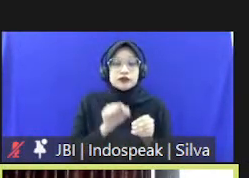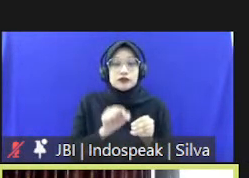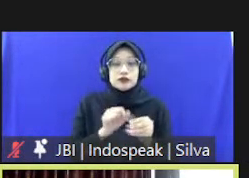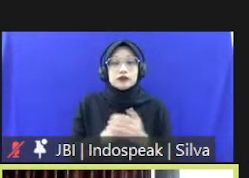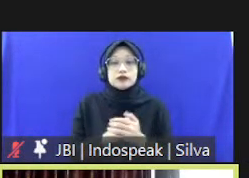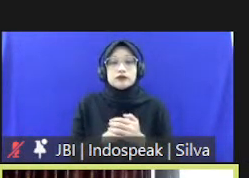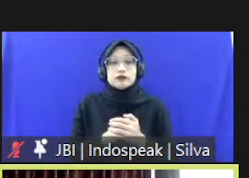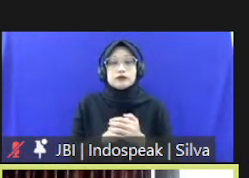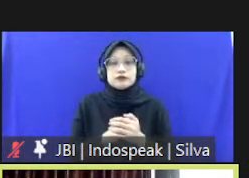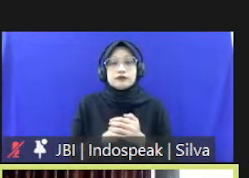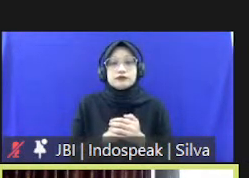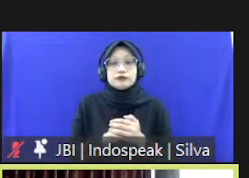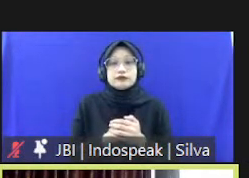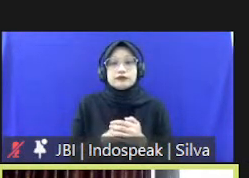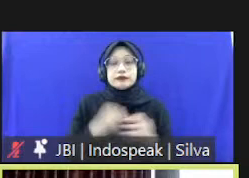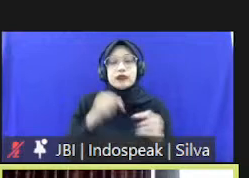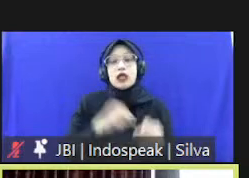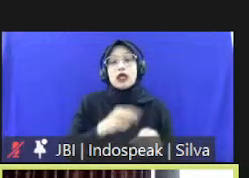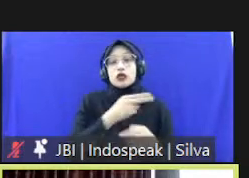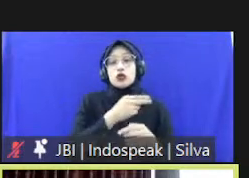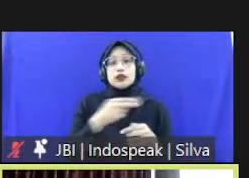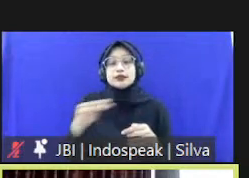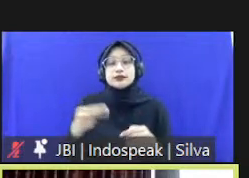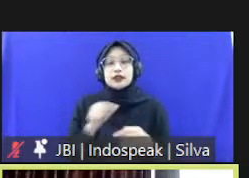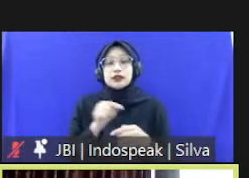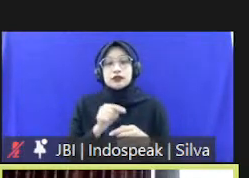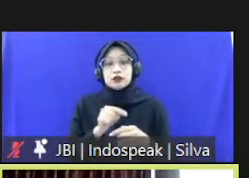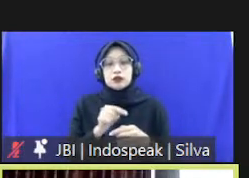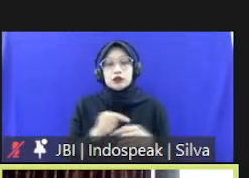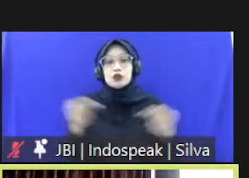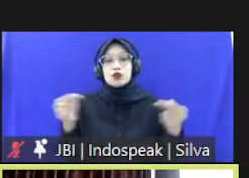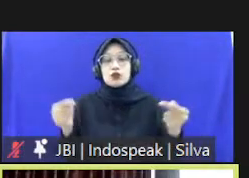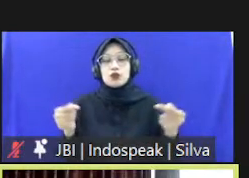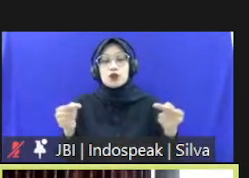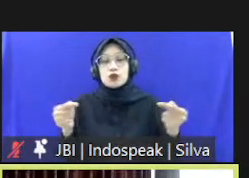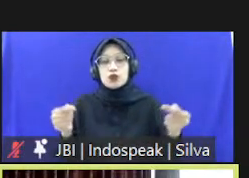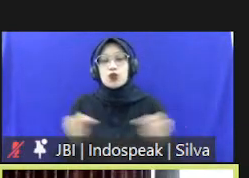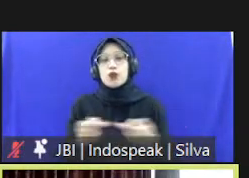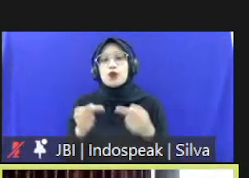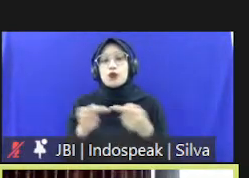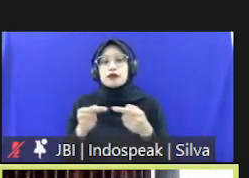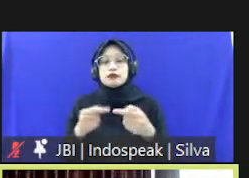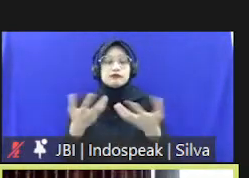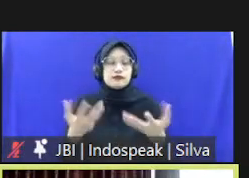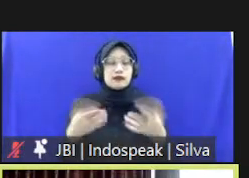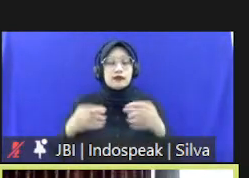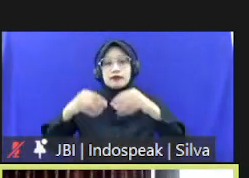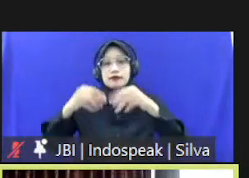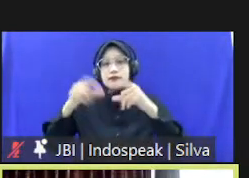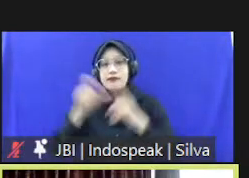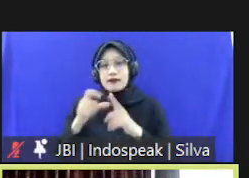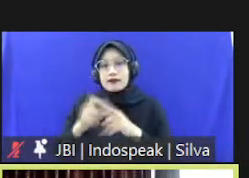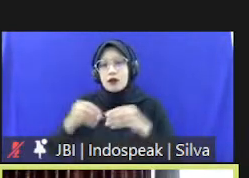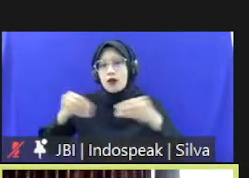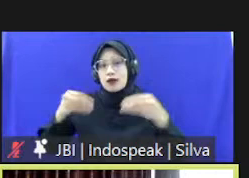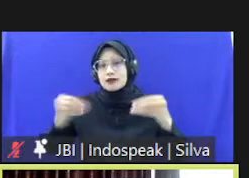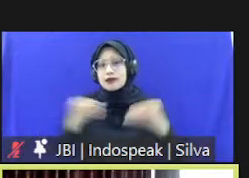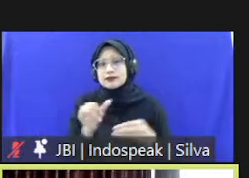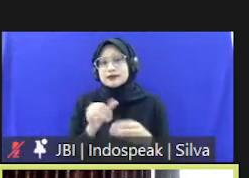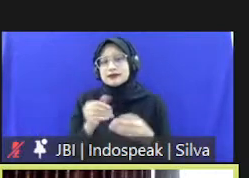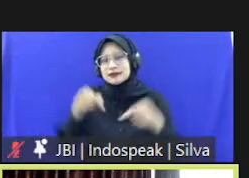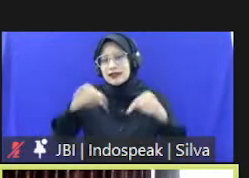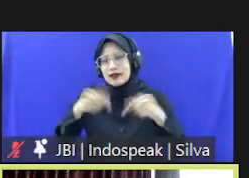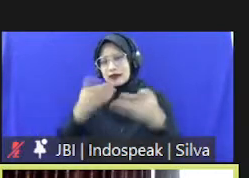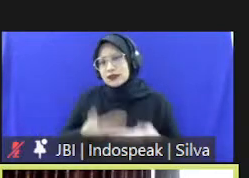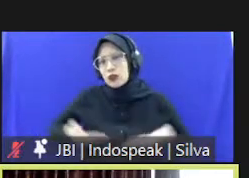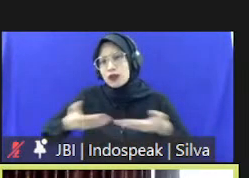pandemics in Indonesia, especially related to the COVID-19 quality data and some acknowledgement to our